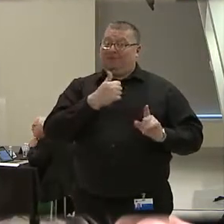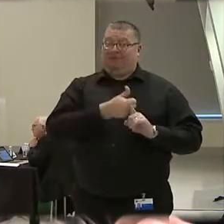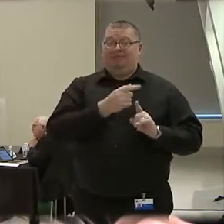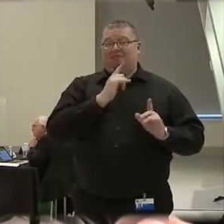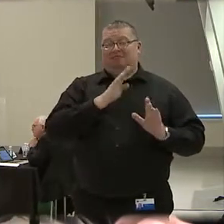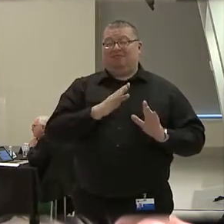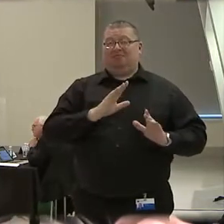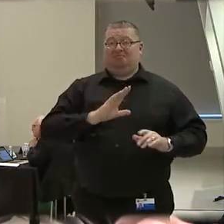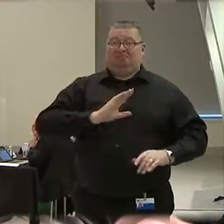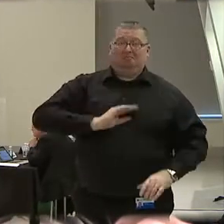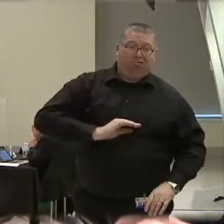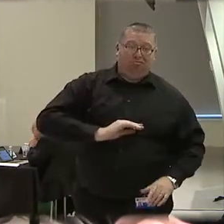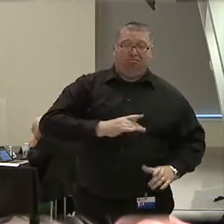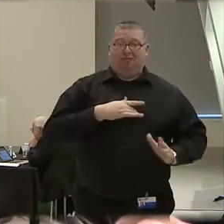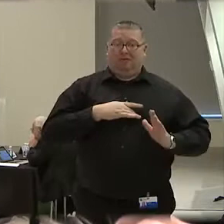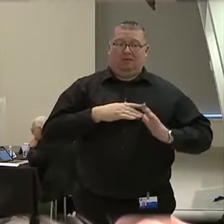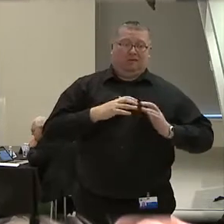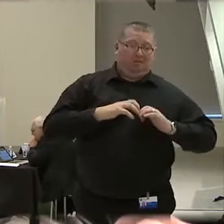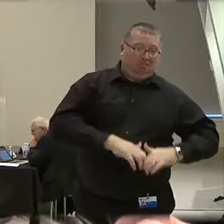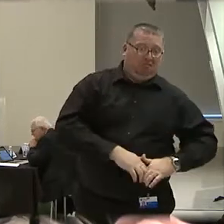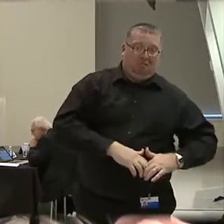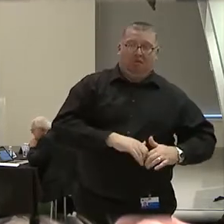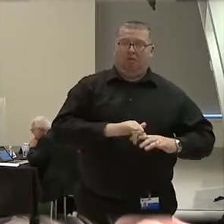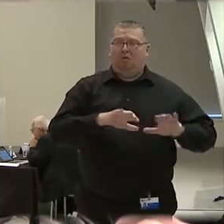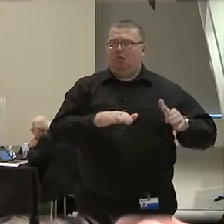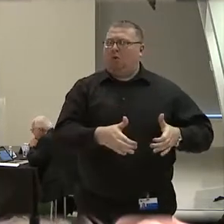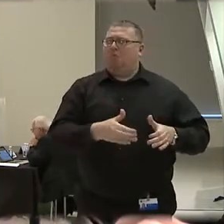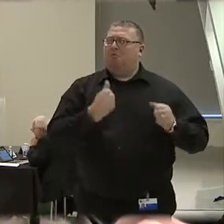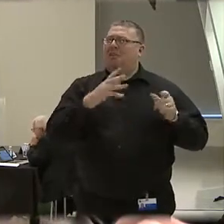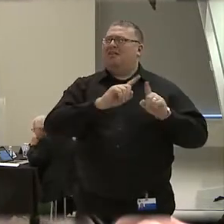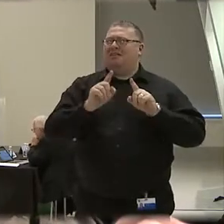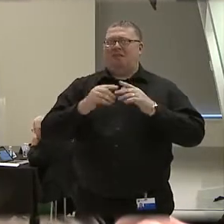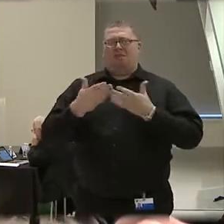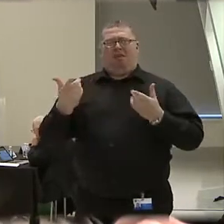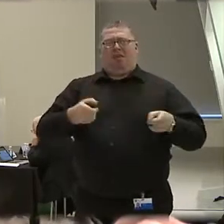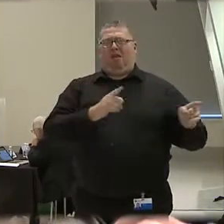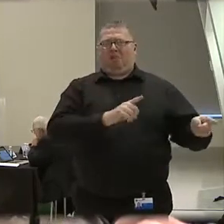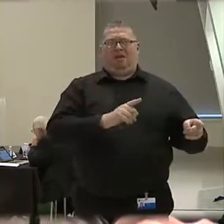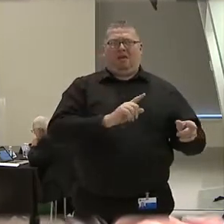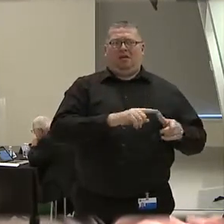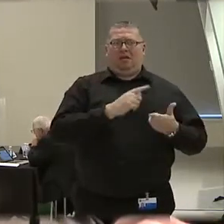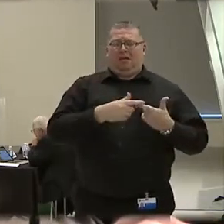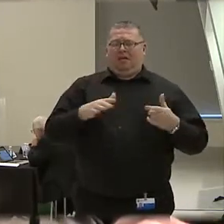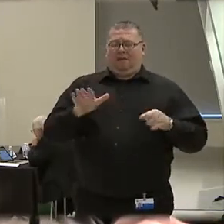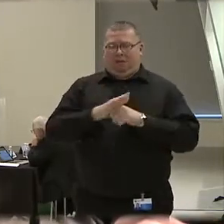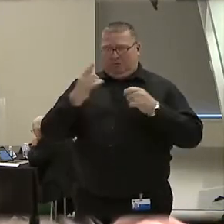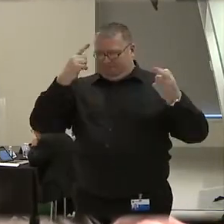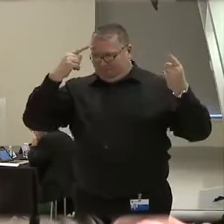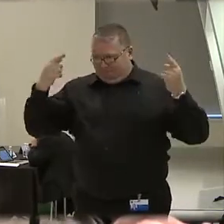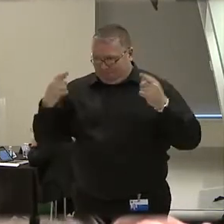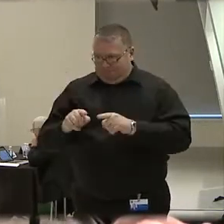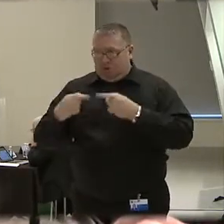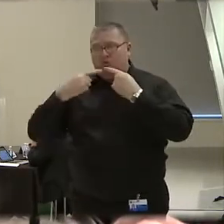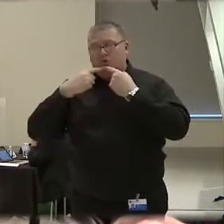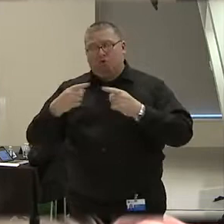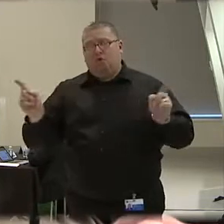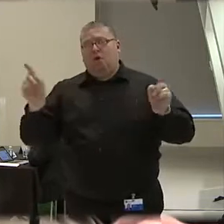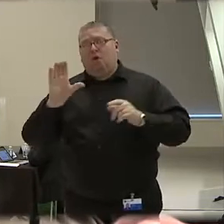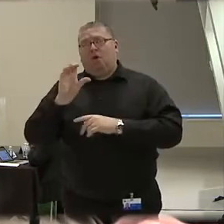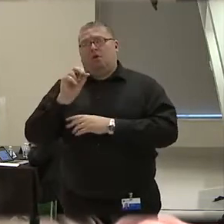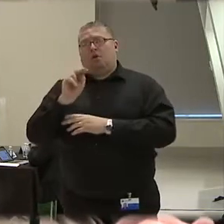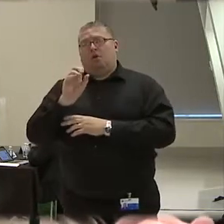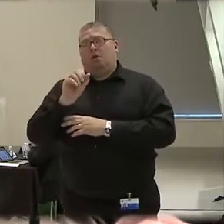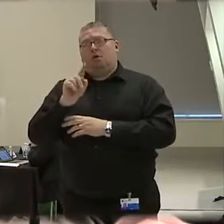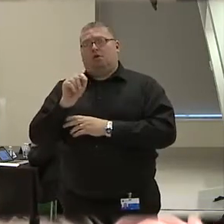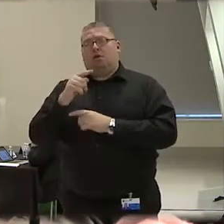morale and in a number of other ways, and then through the consent decree that came after